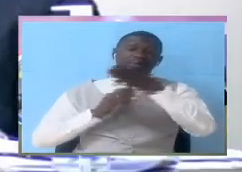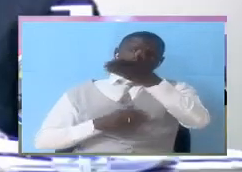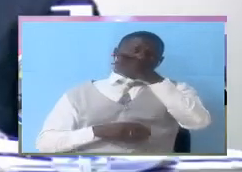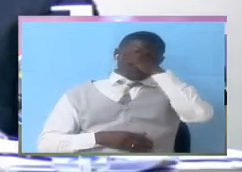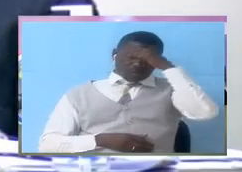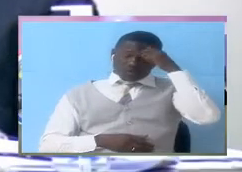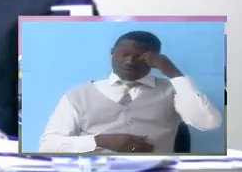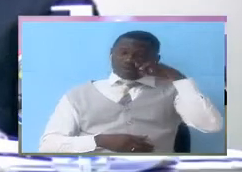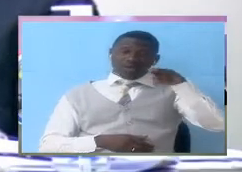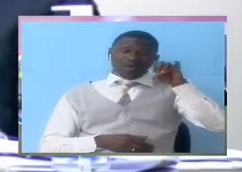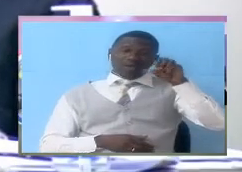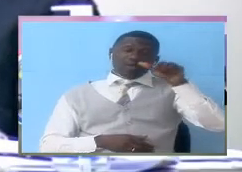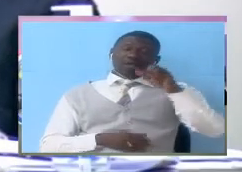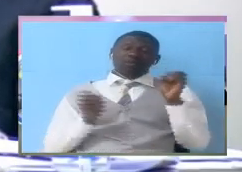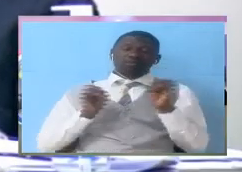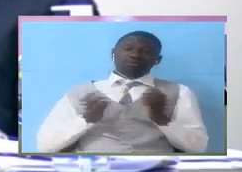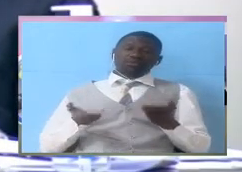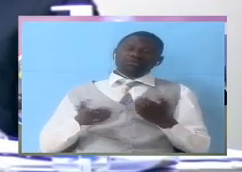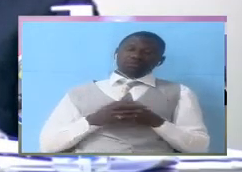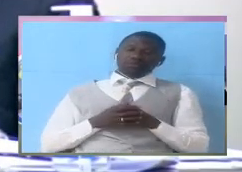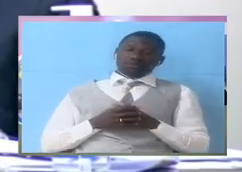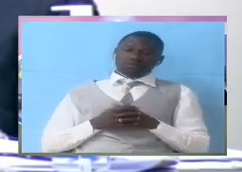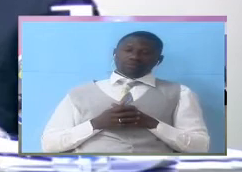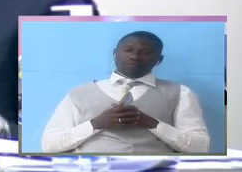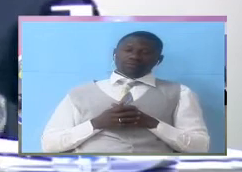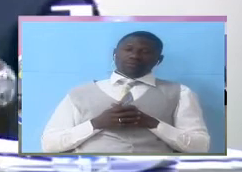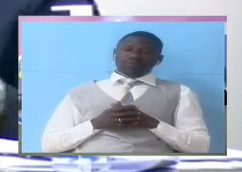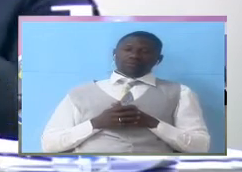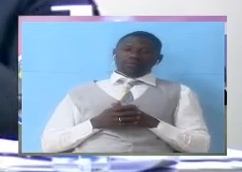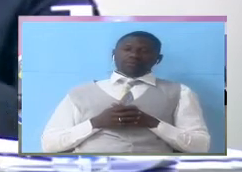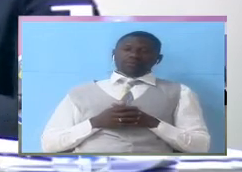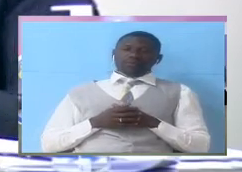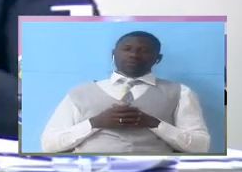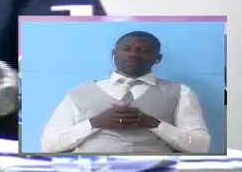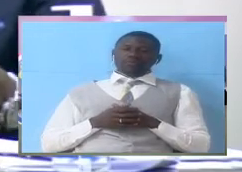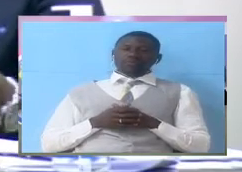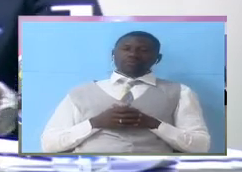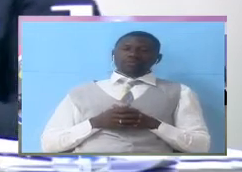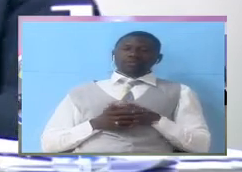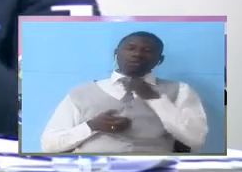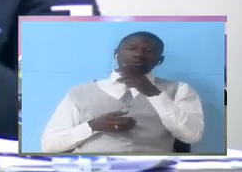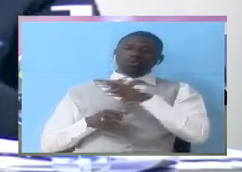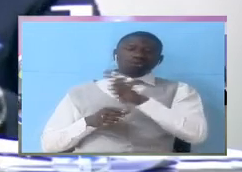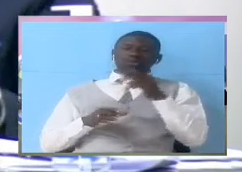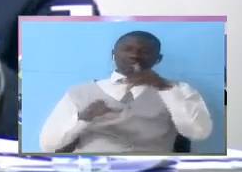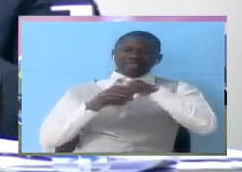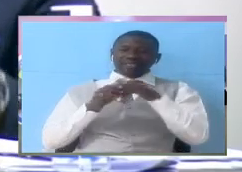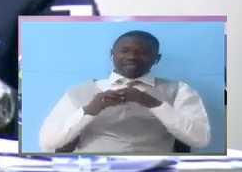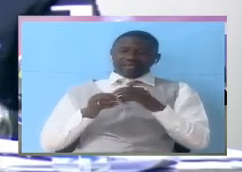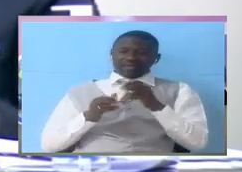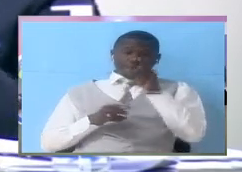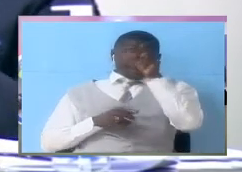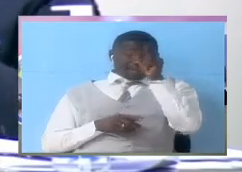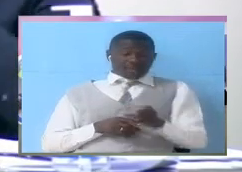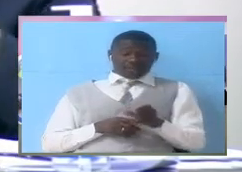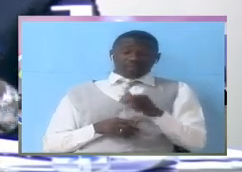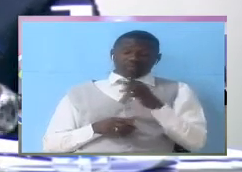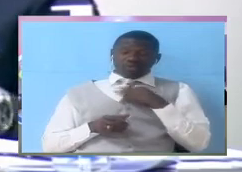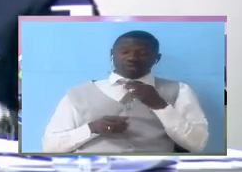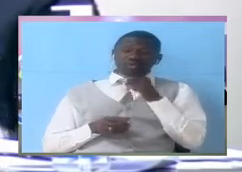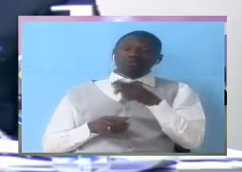But you were not there physically, but you were there in the sense that you submitted the reports that were